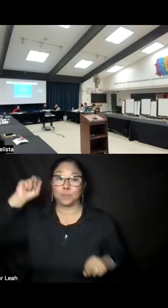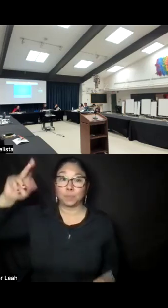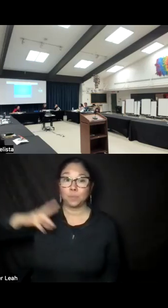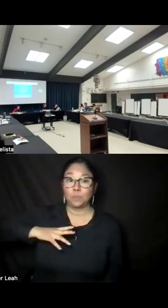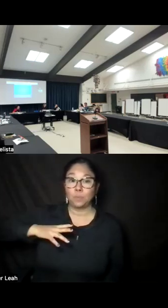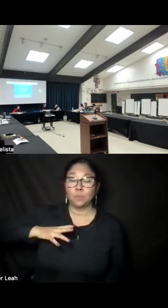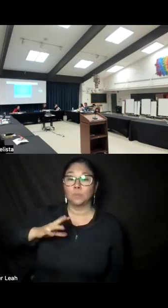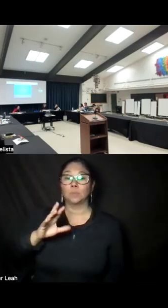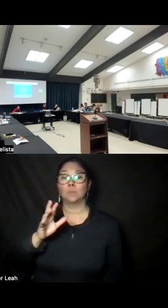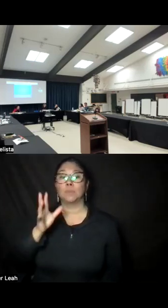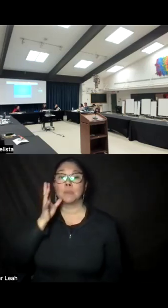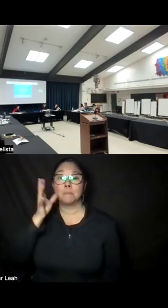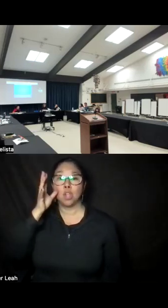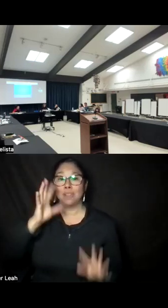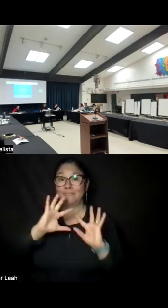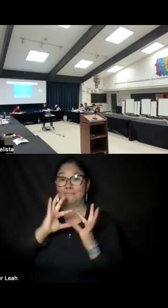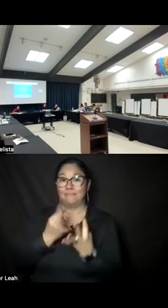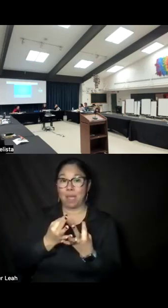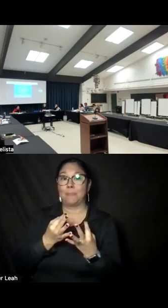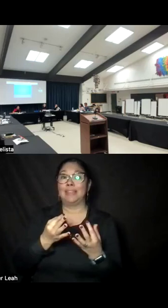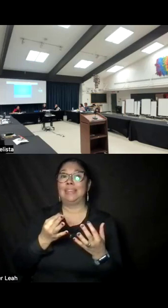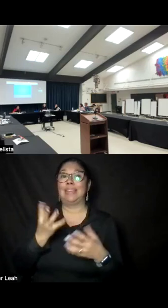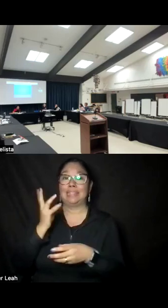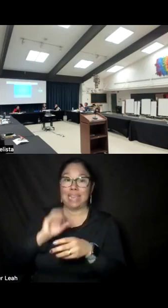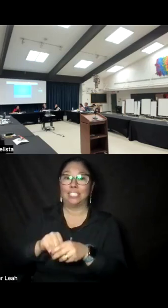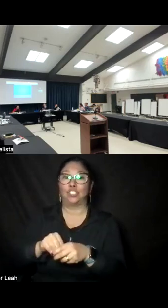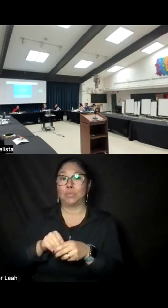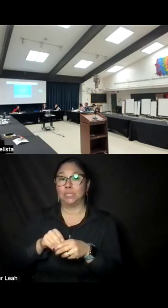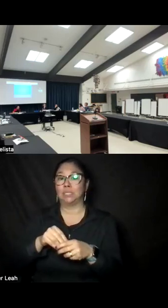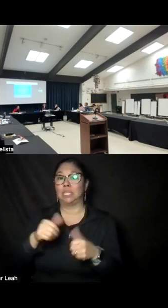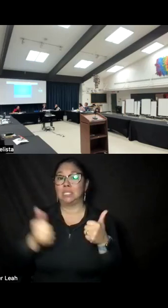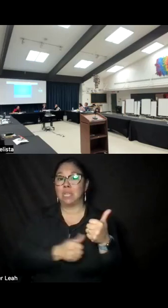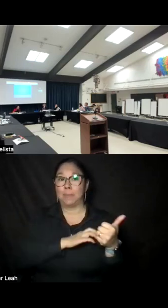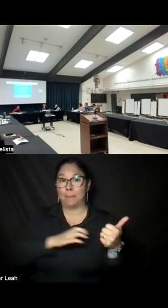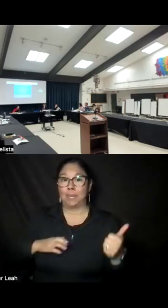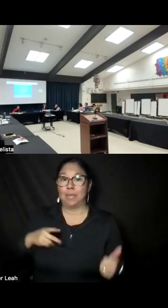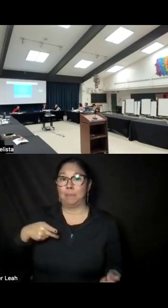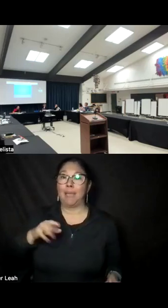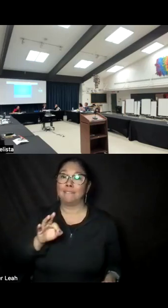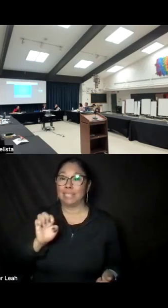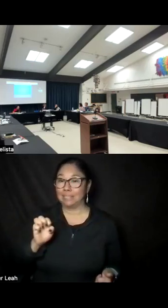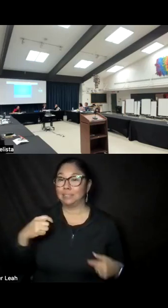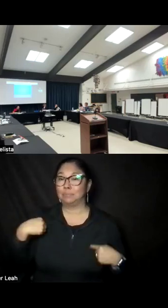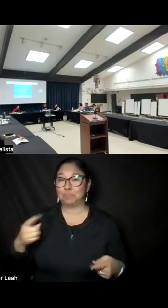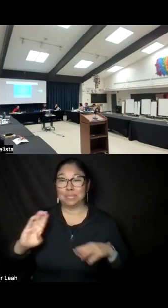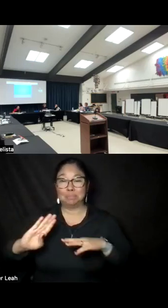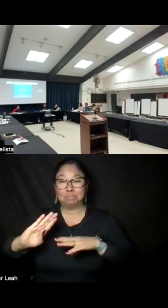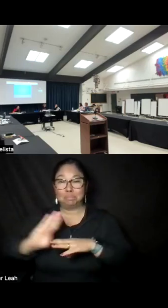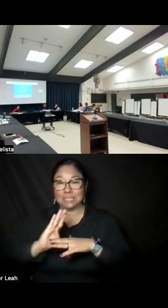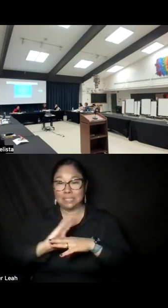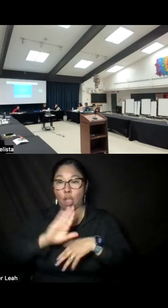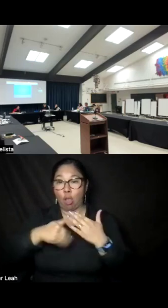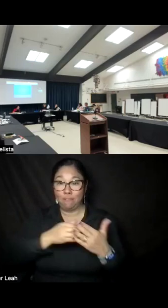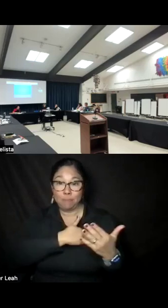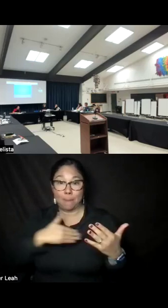Our parent and family engagement subcommittee have been very busy, all the members. The first